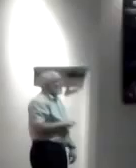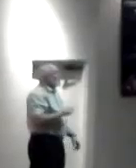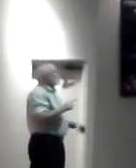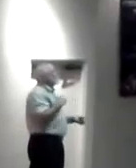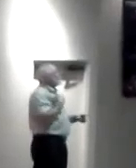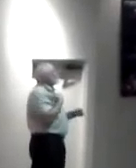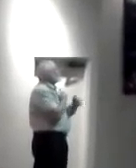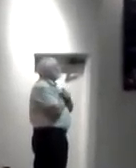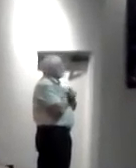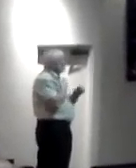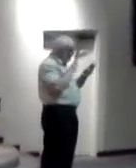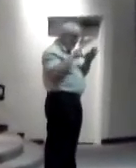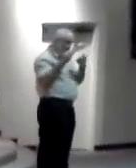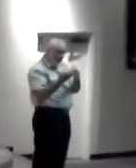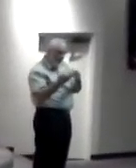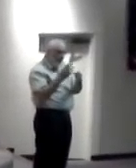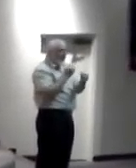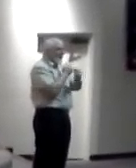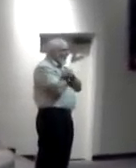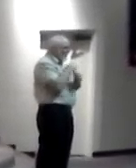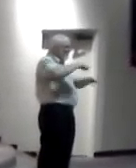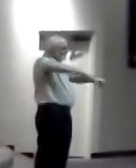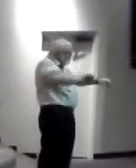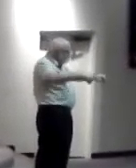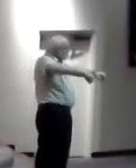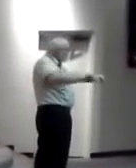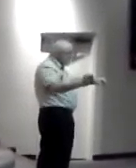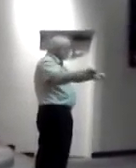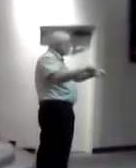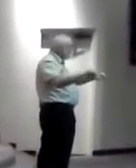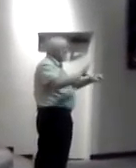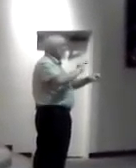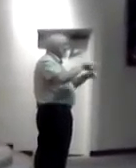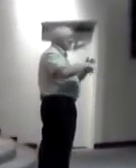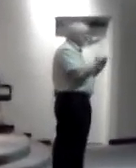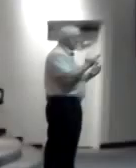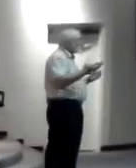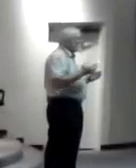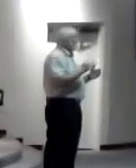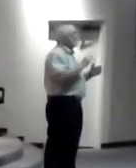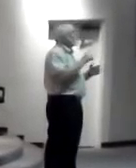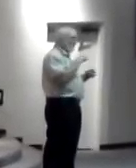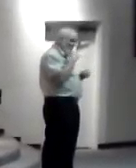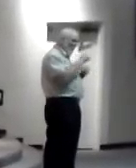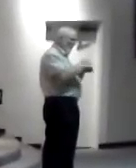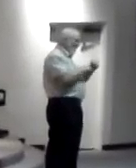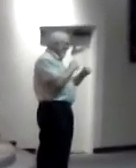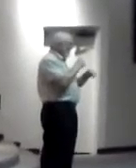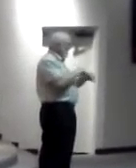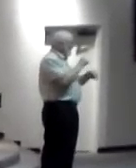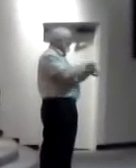And I love my family. And I love Harleys. And I love all that good stuff. And we can have a long